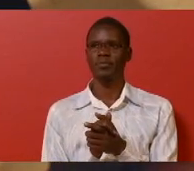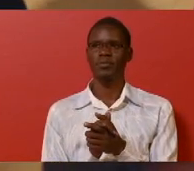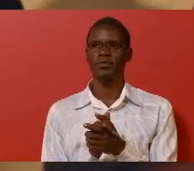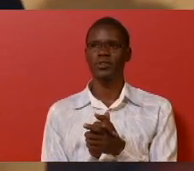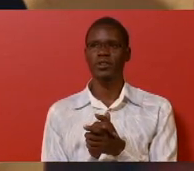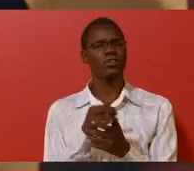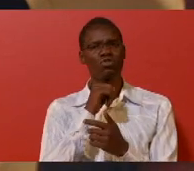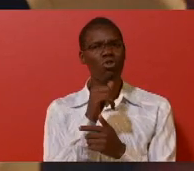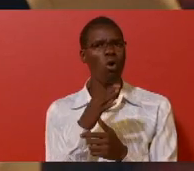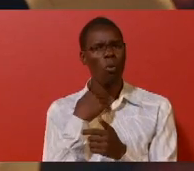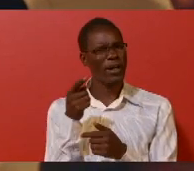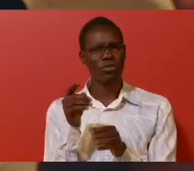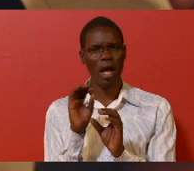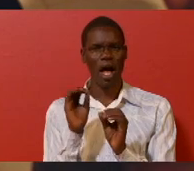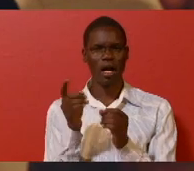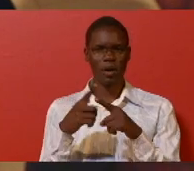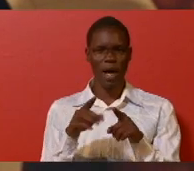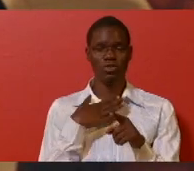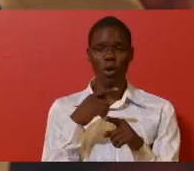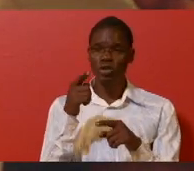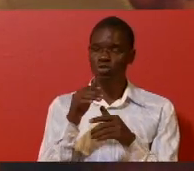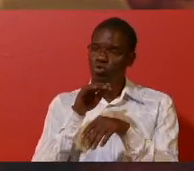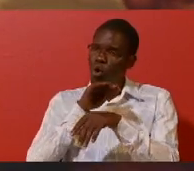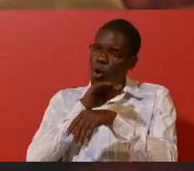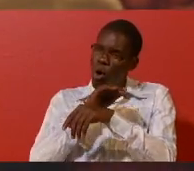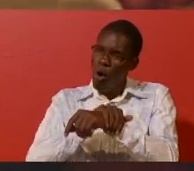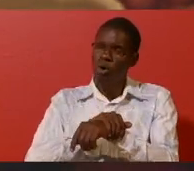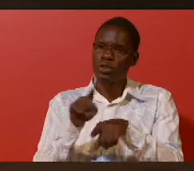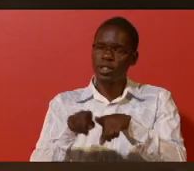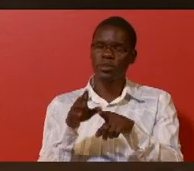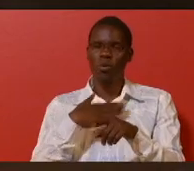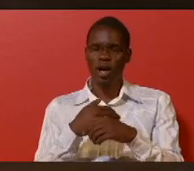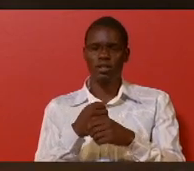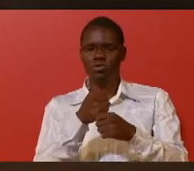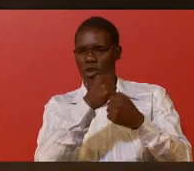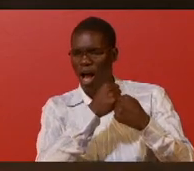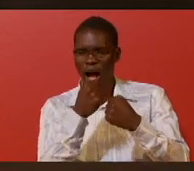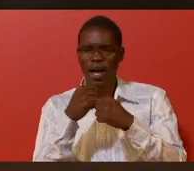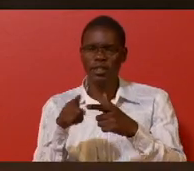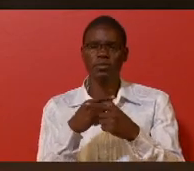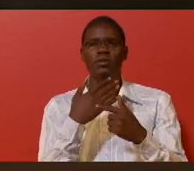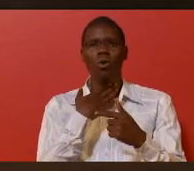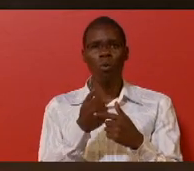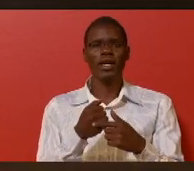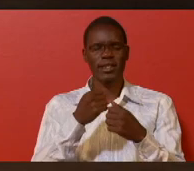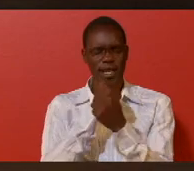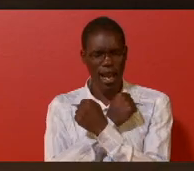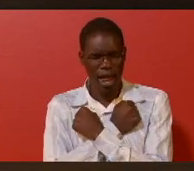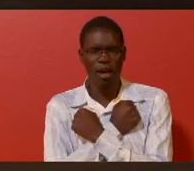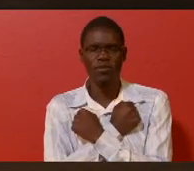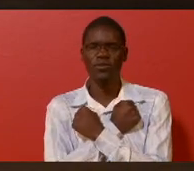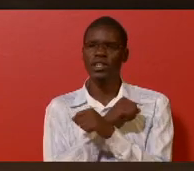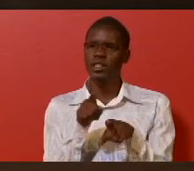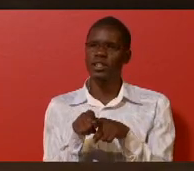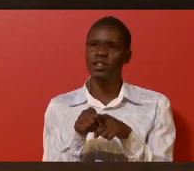No, she doesn't want you. She wants to hold your hand. She wants to hold your hand. She wants affection. She wants affection. She wants affection. She